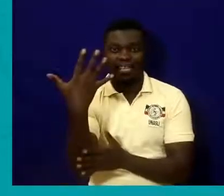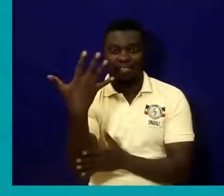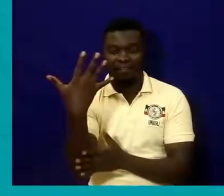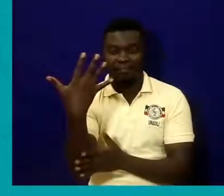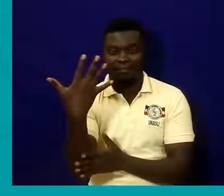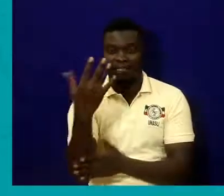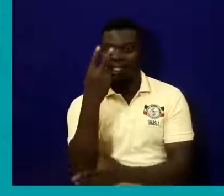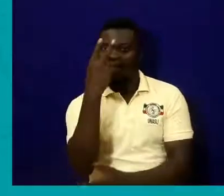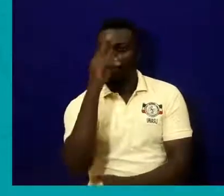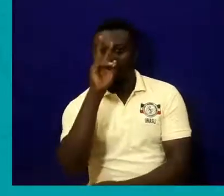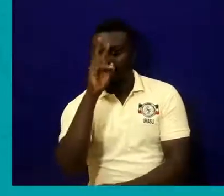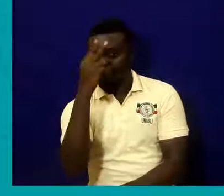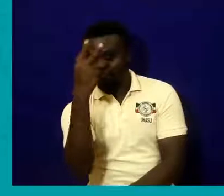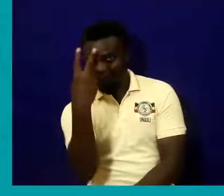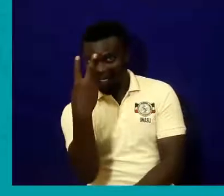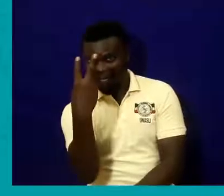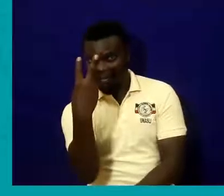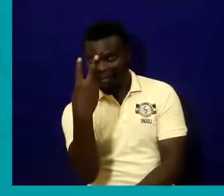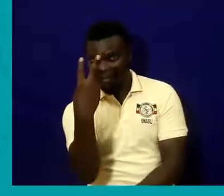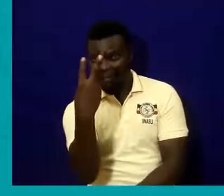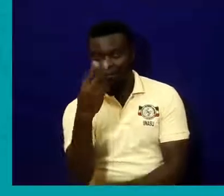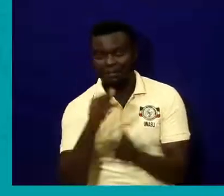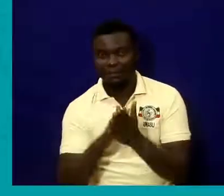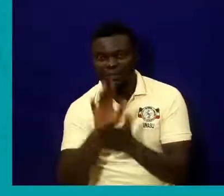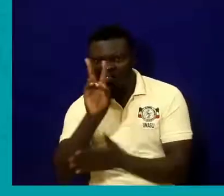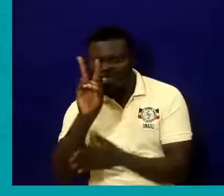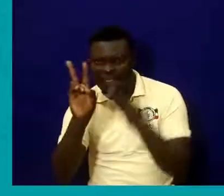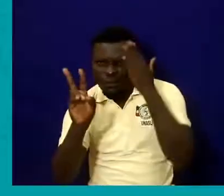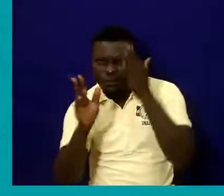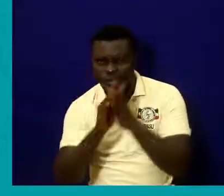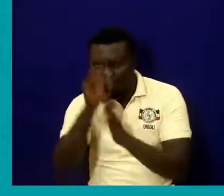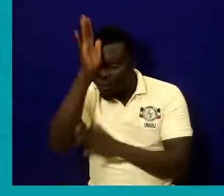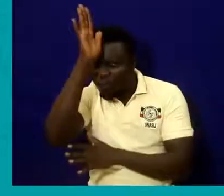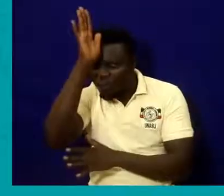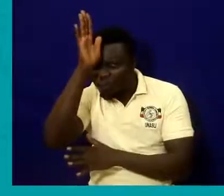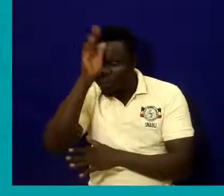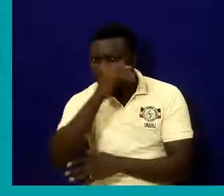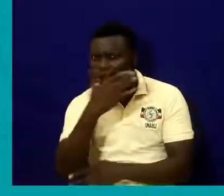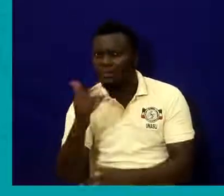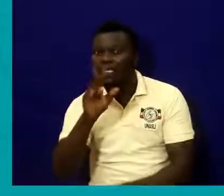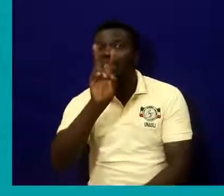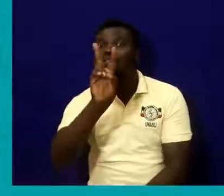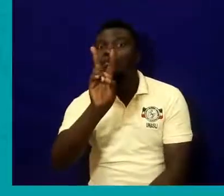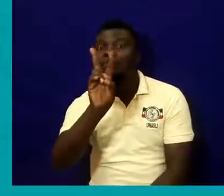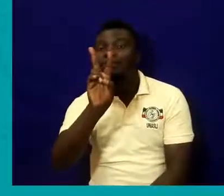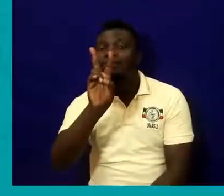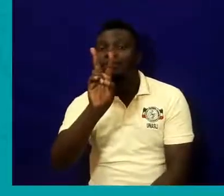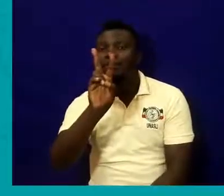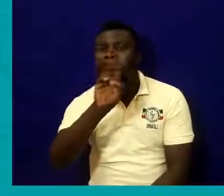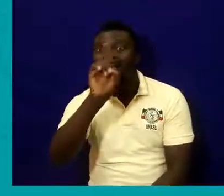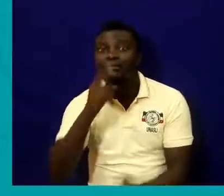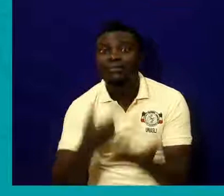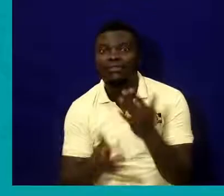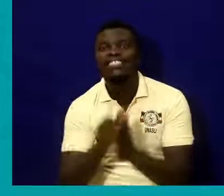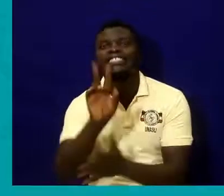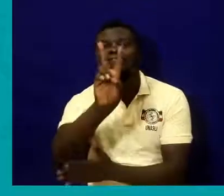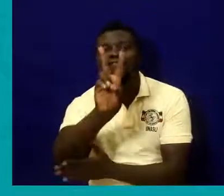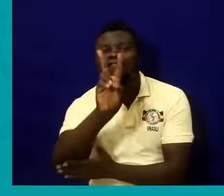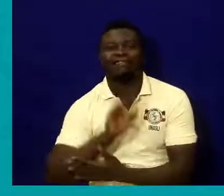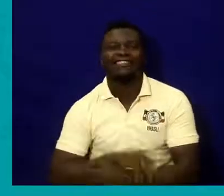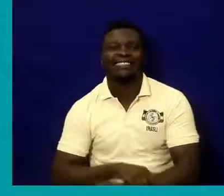Five, for the fifth column. What is five in Roman numerals, by the way? It is